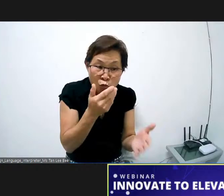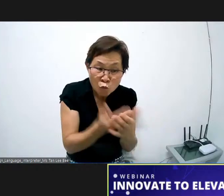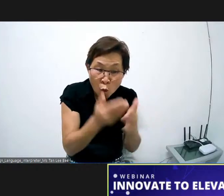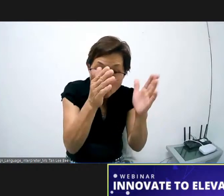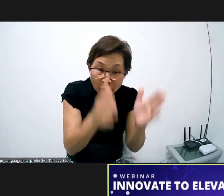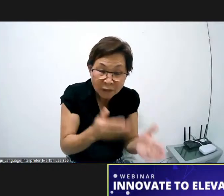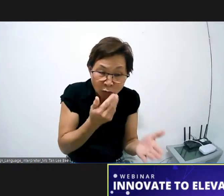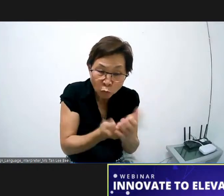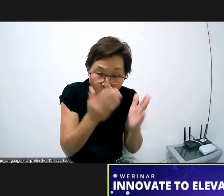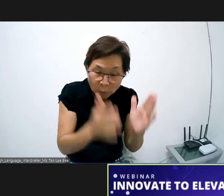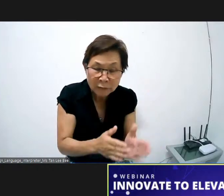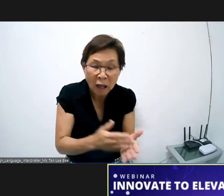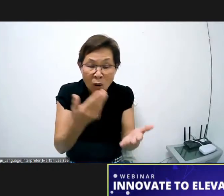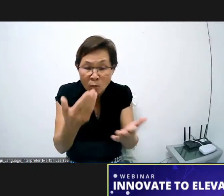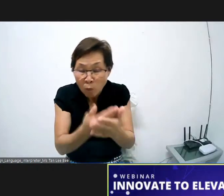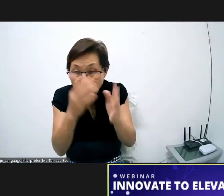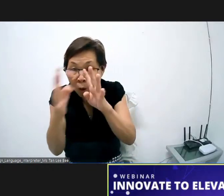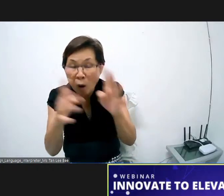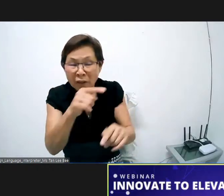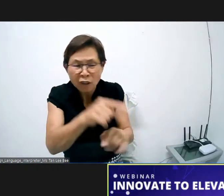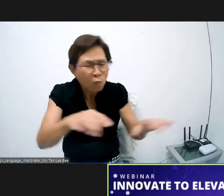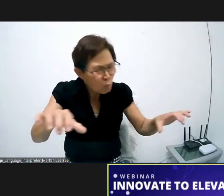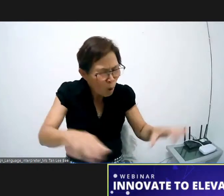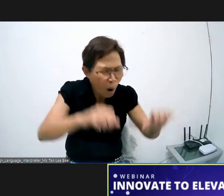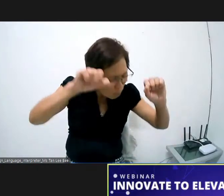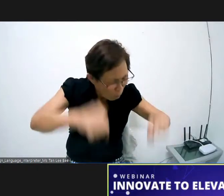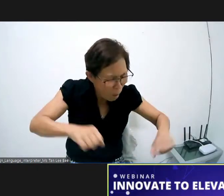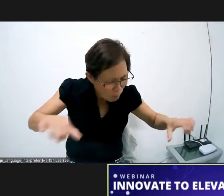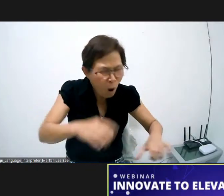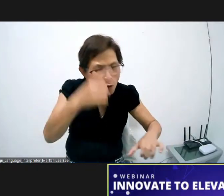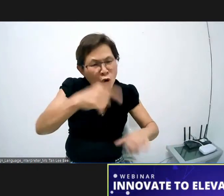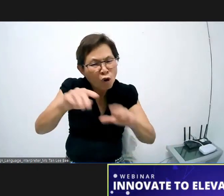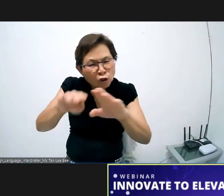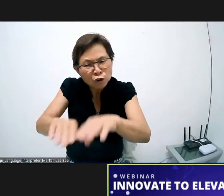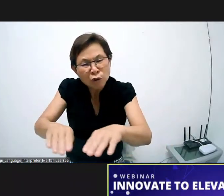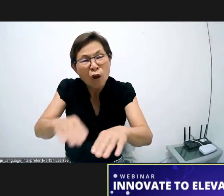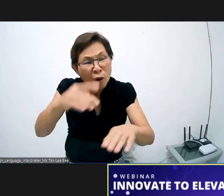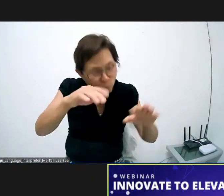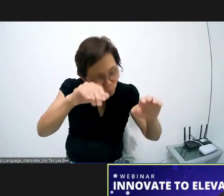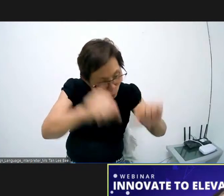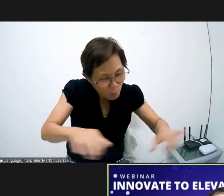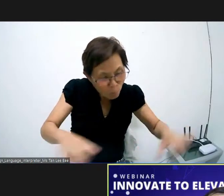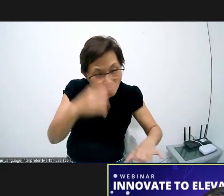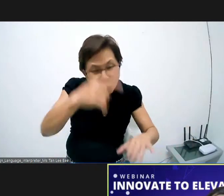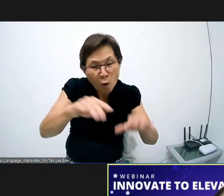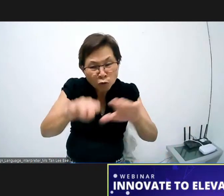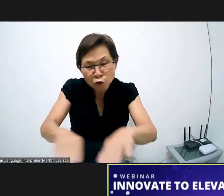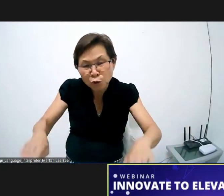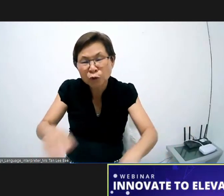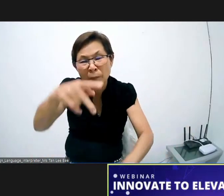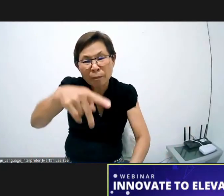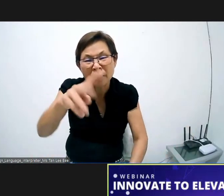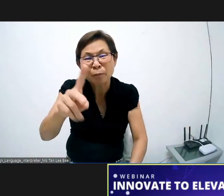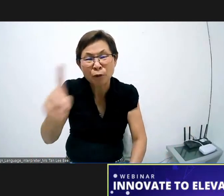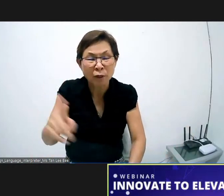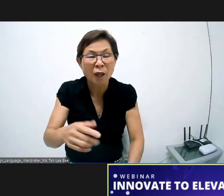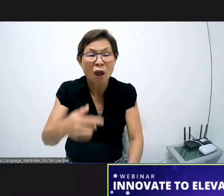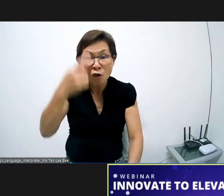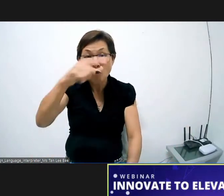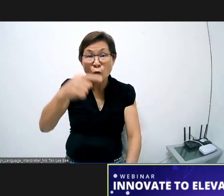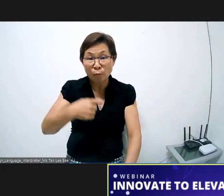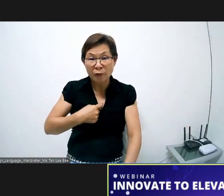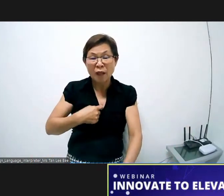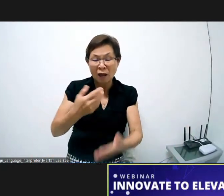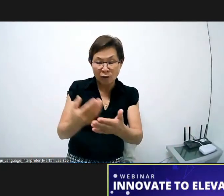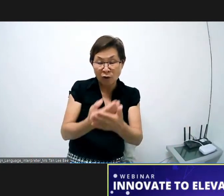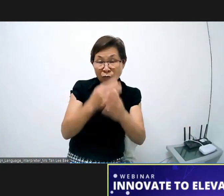Of course, they are willing to do anything for the sake of students. They are willing to do anything. But we, as in my case, I am an